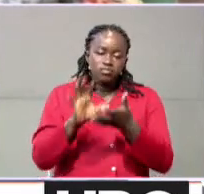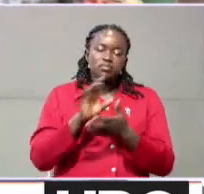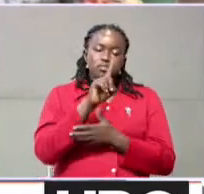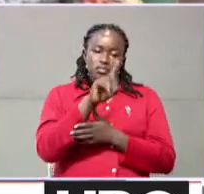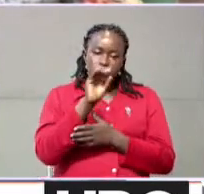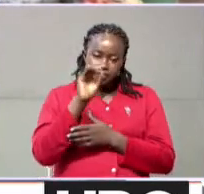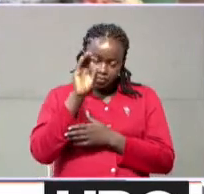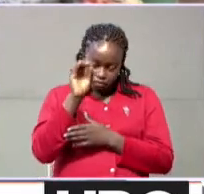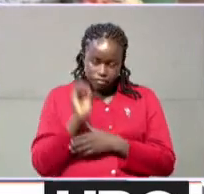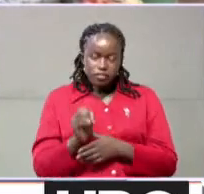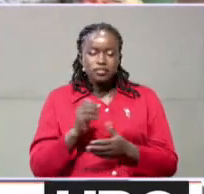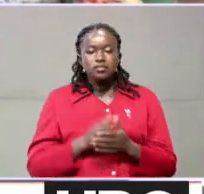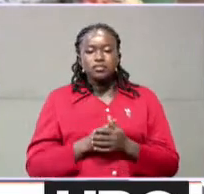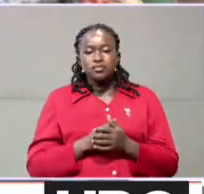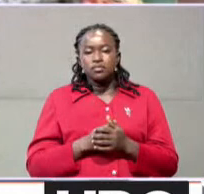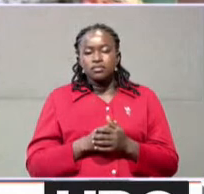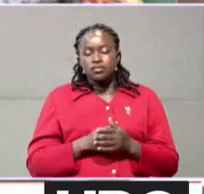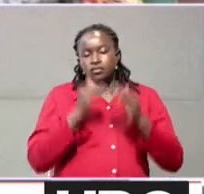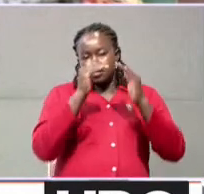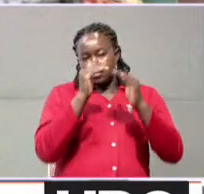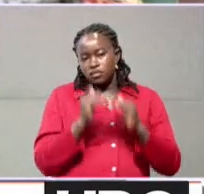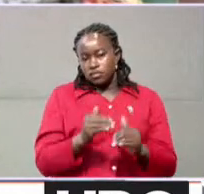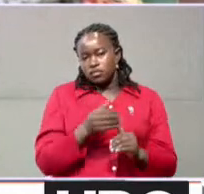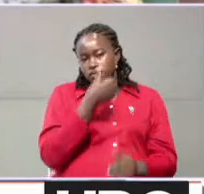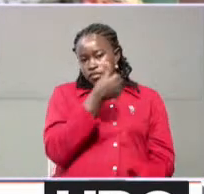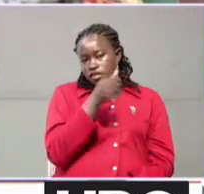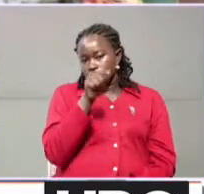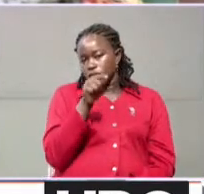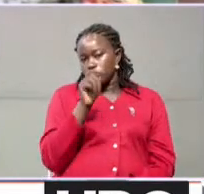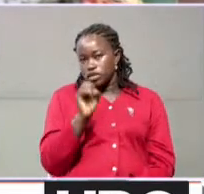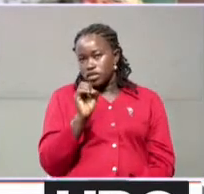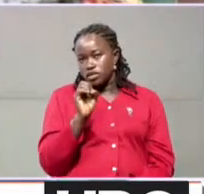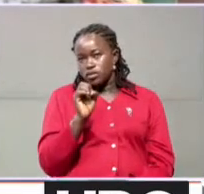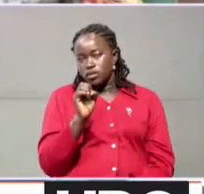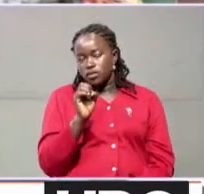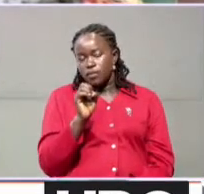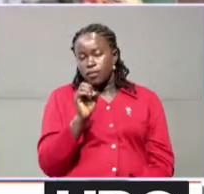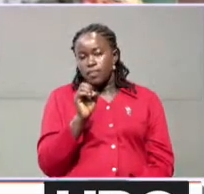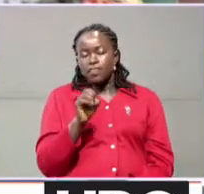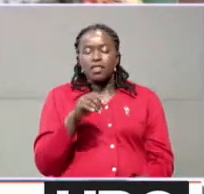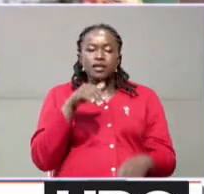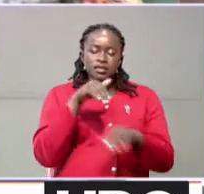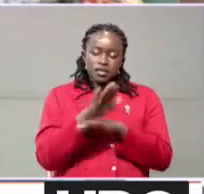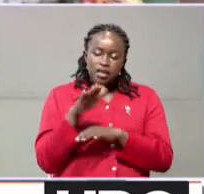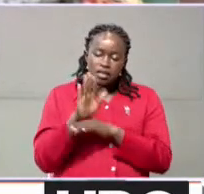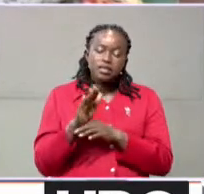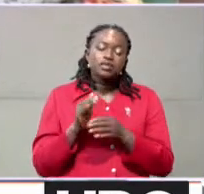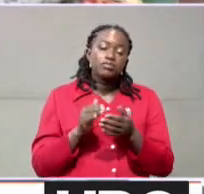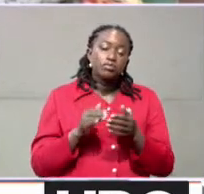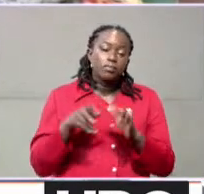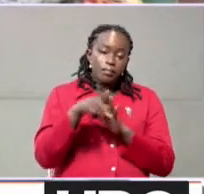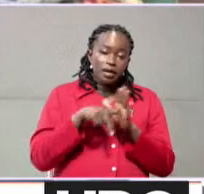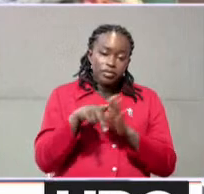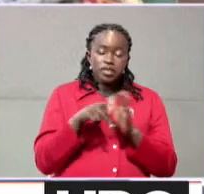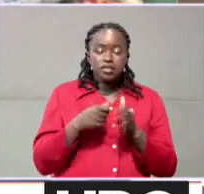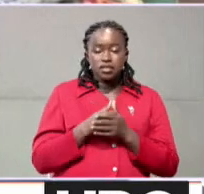percent item 6.0 disbursement settled to parishes in addition to